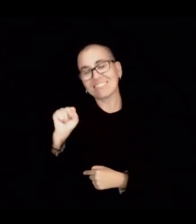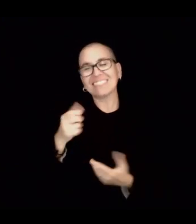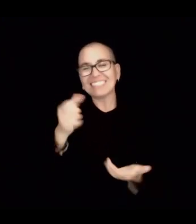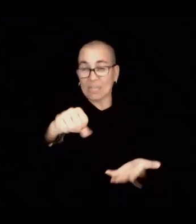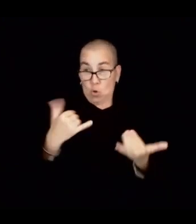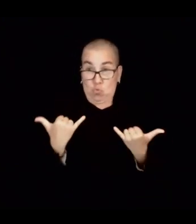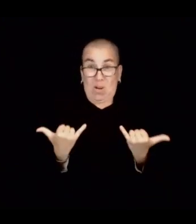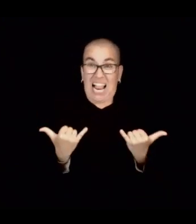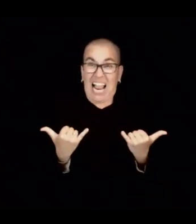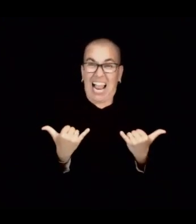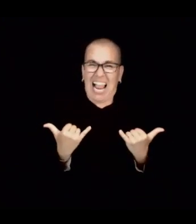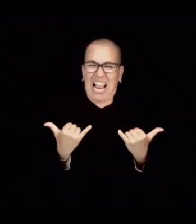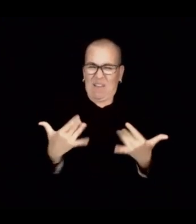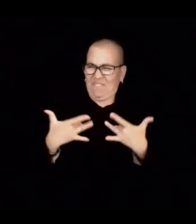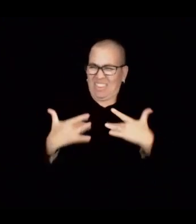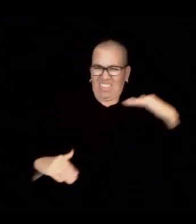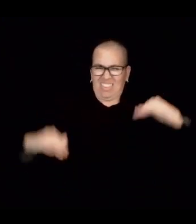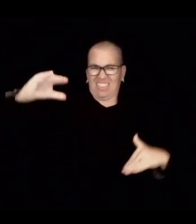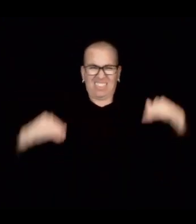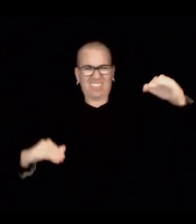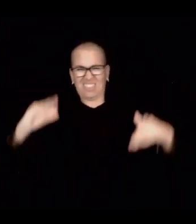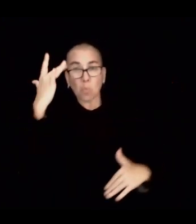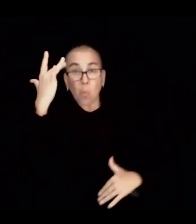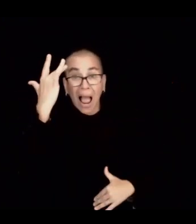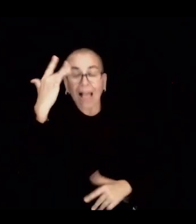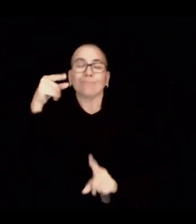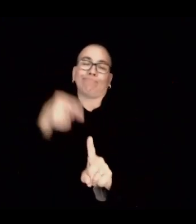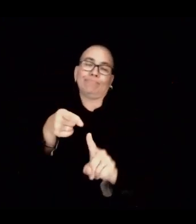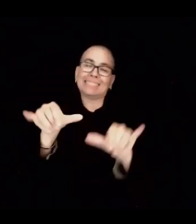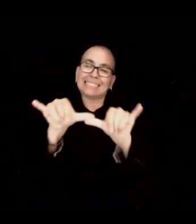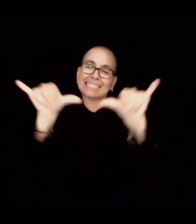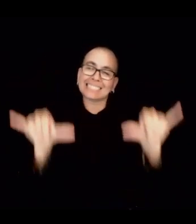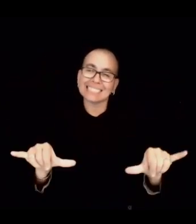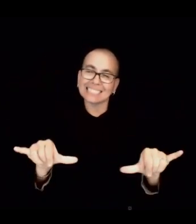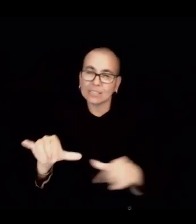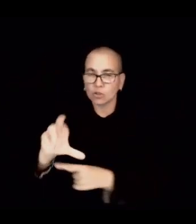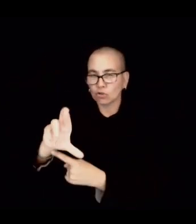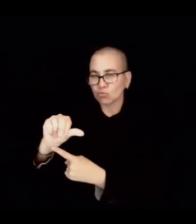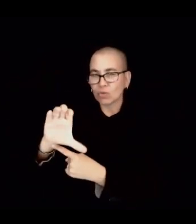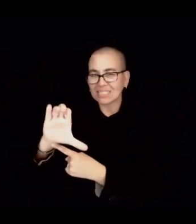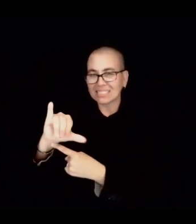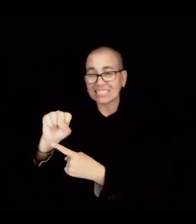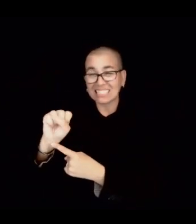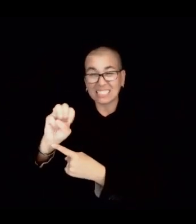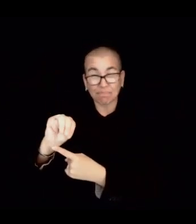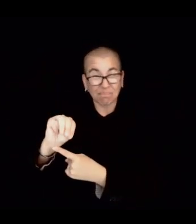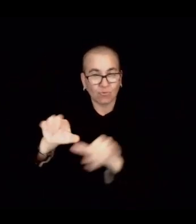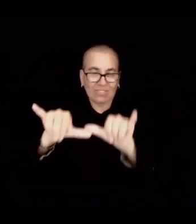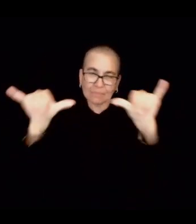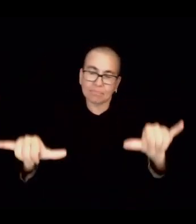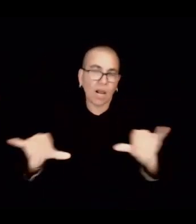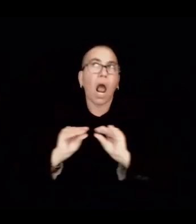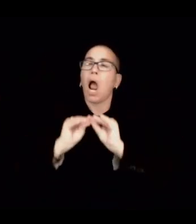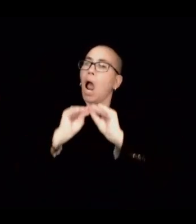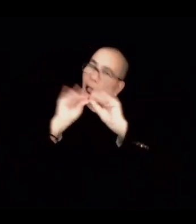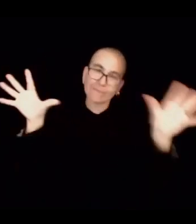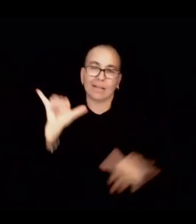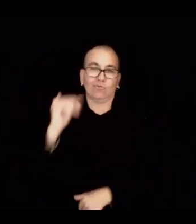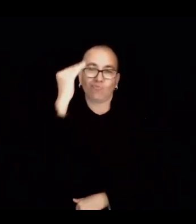systemic racism and some of the challenges that we're seeing, across our